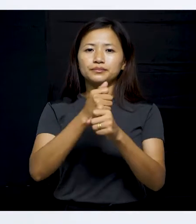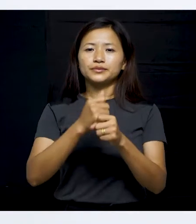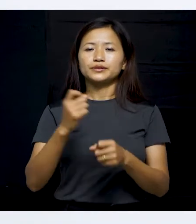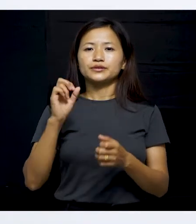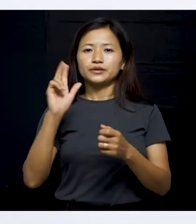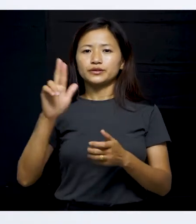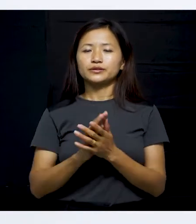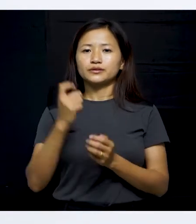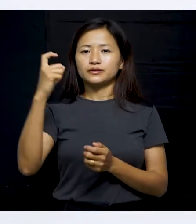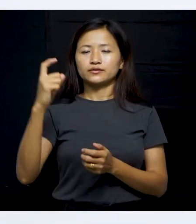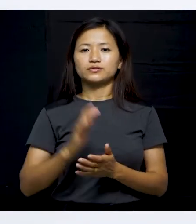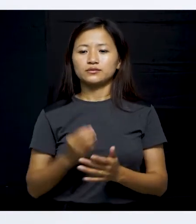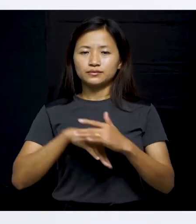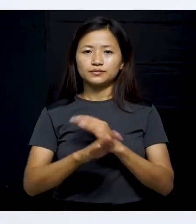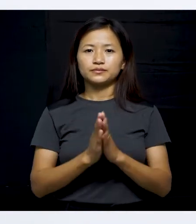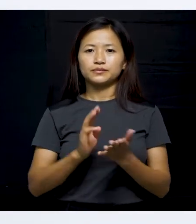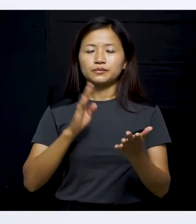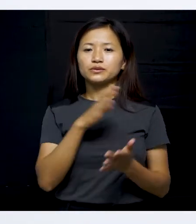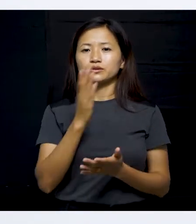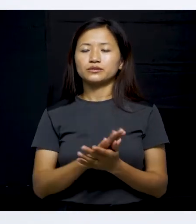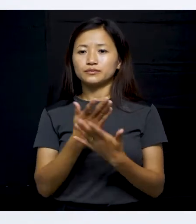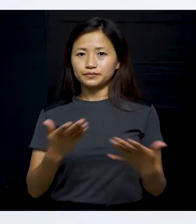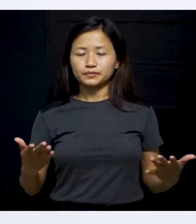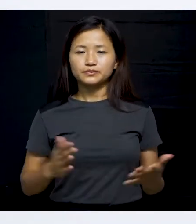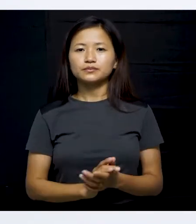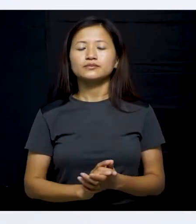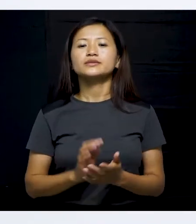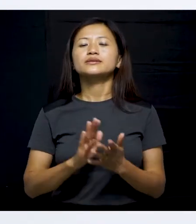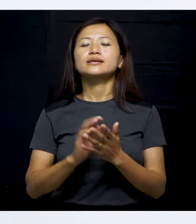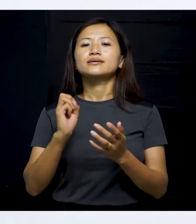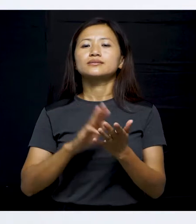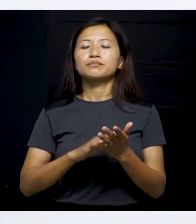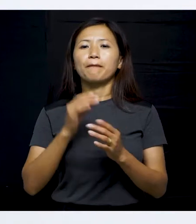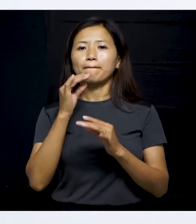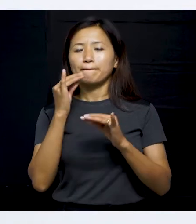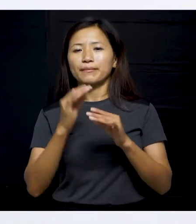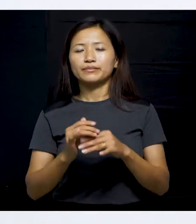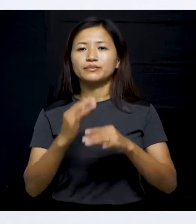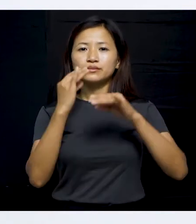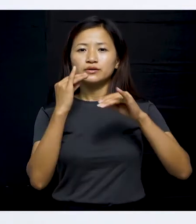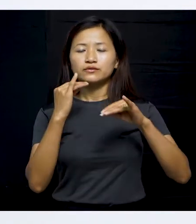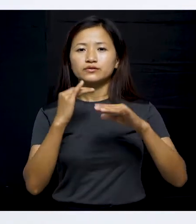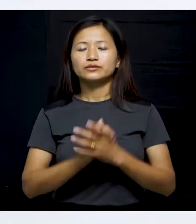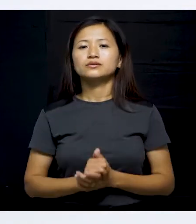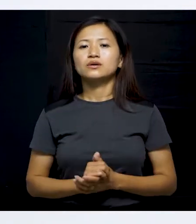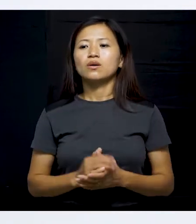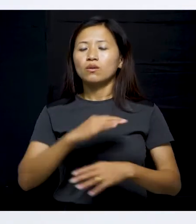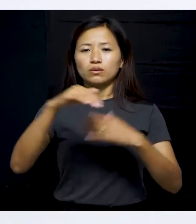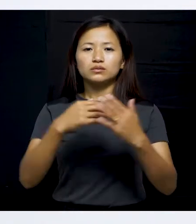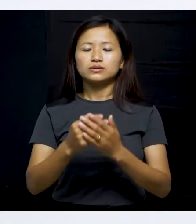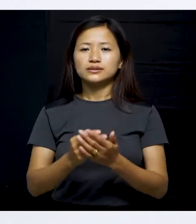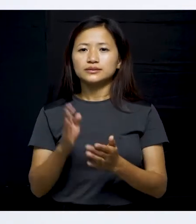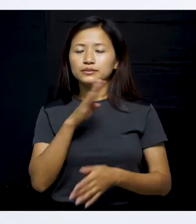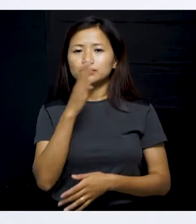87 under the musical instrument, they also have cup violin and the bamboo flute. So all these musical instruments